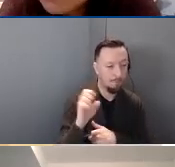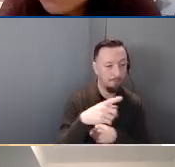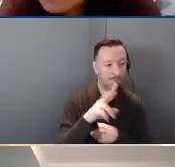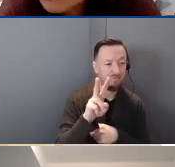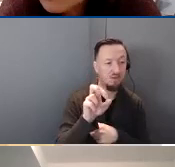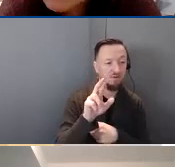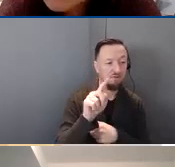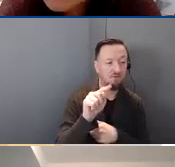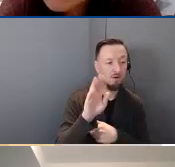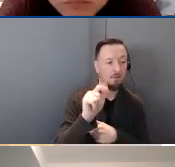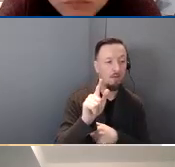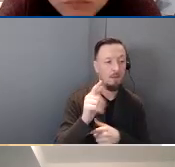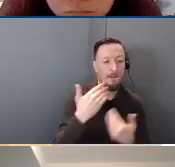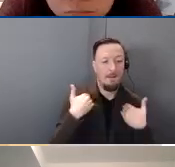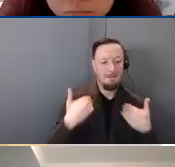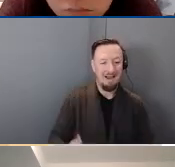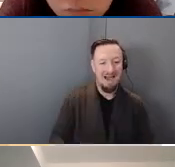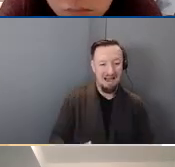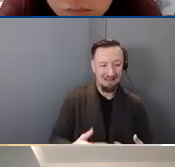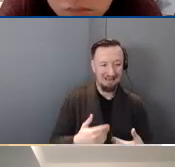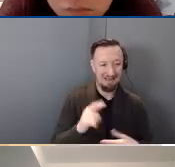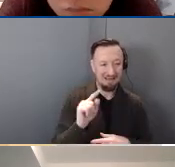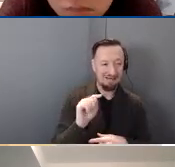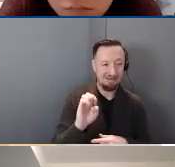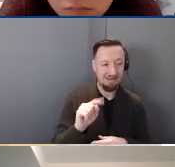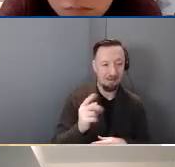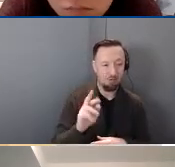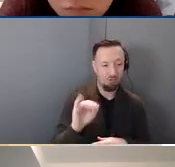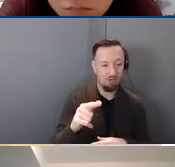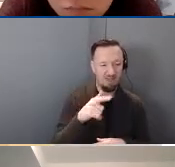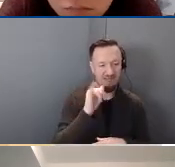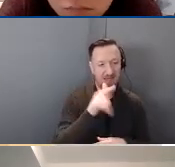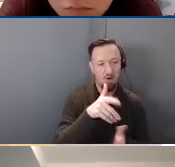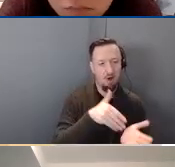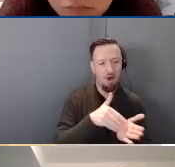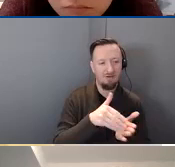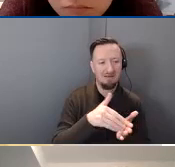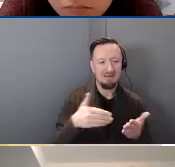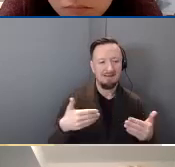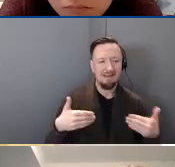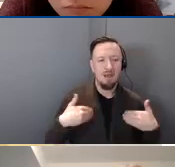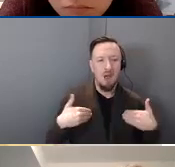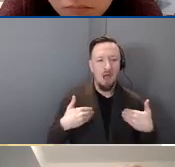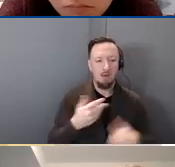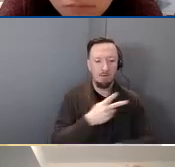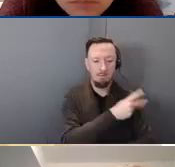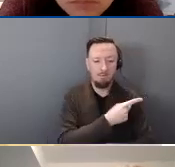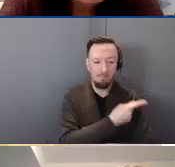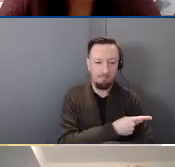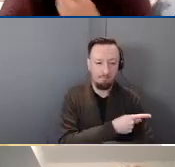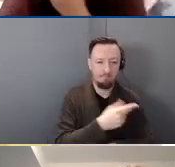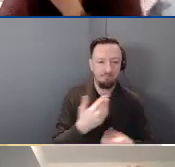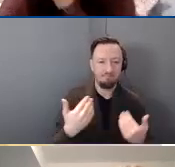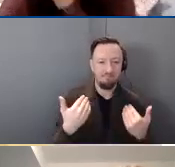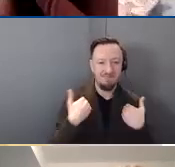vertebral body tethering. So it's something that we would see more commonly in younger patients that have